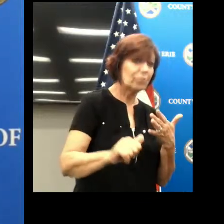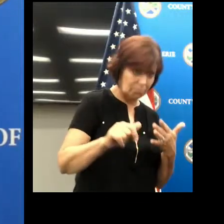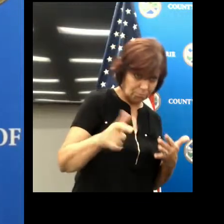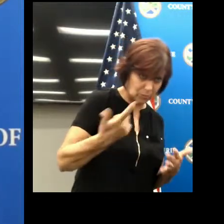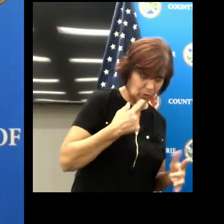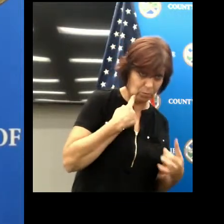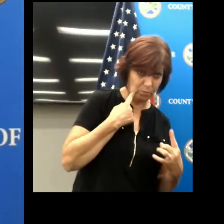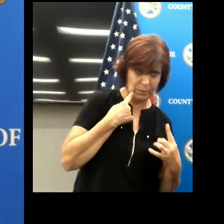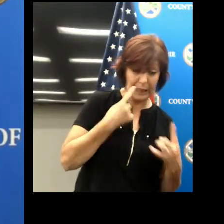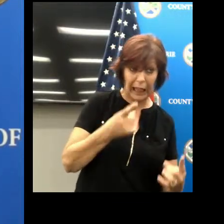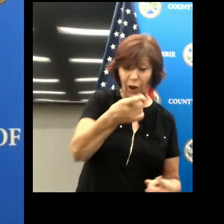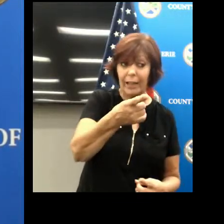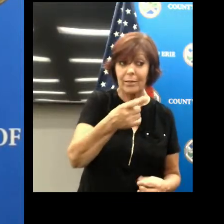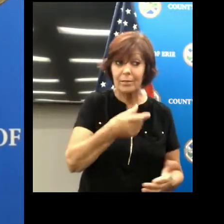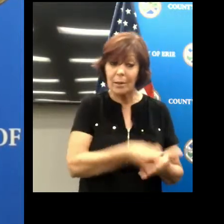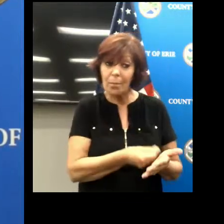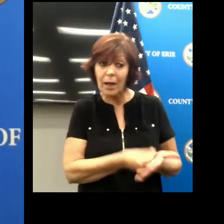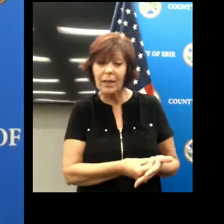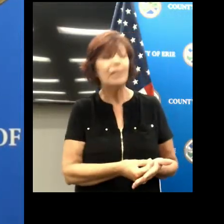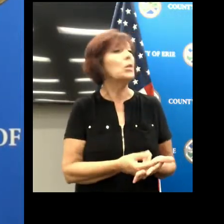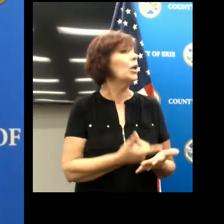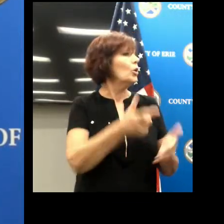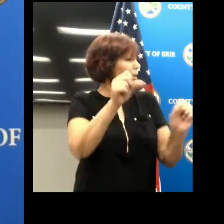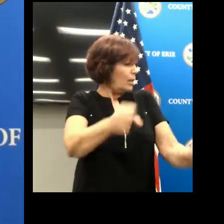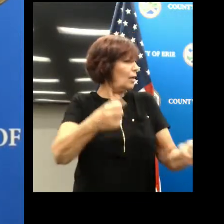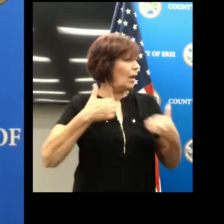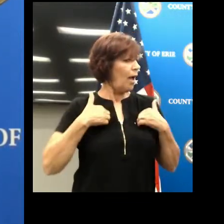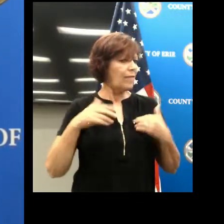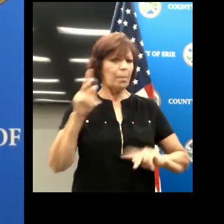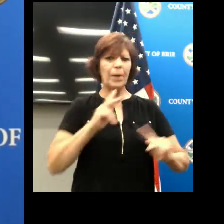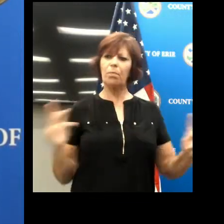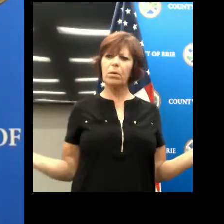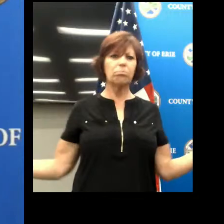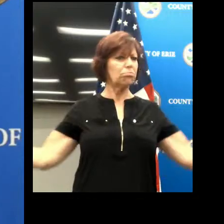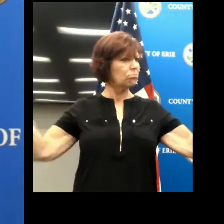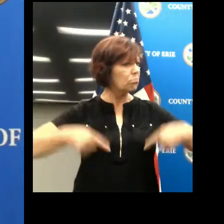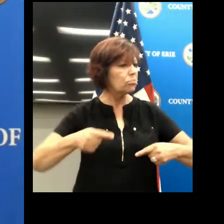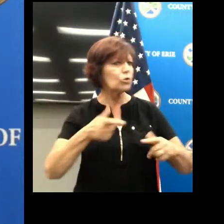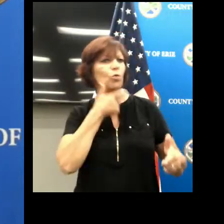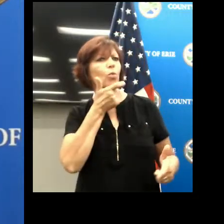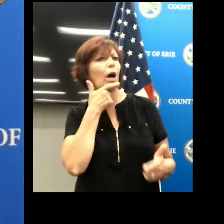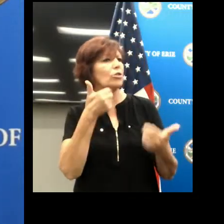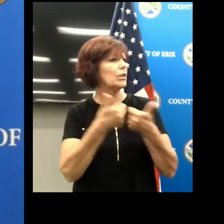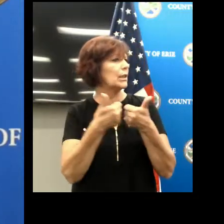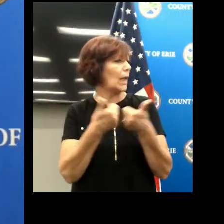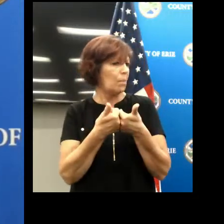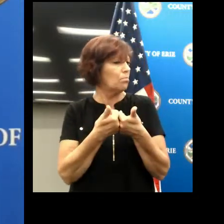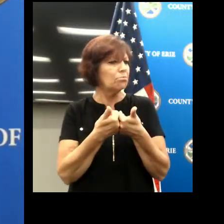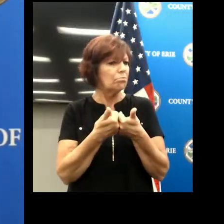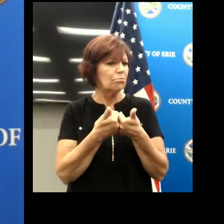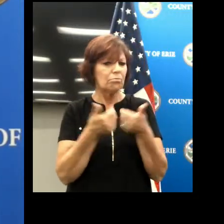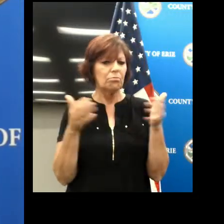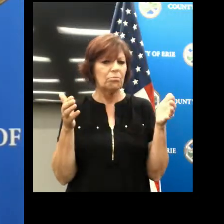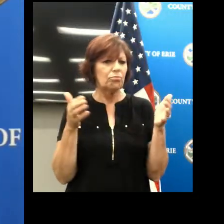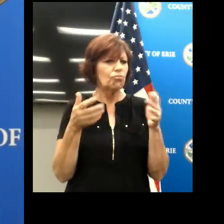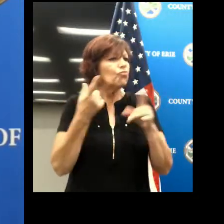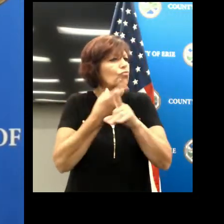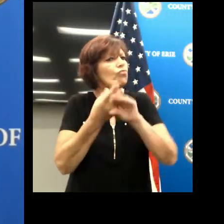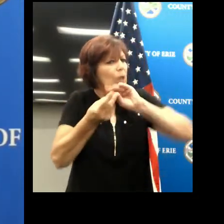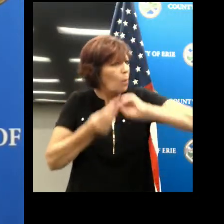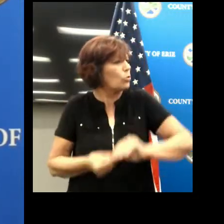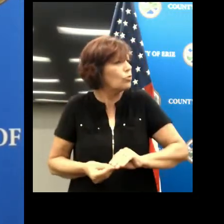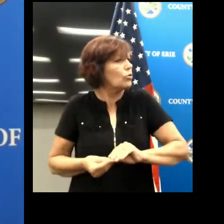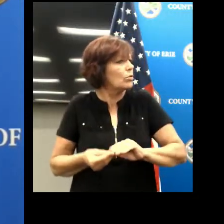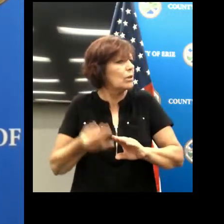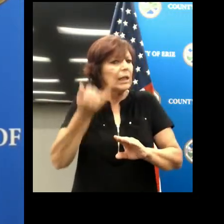that? So you can have people over to watch the game, and a small amount is approved.